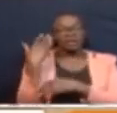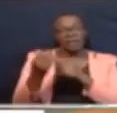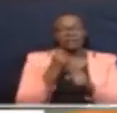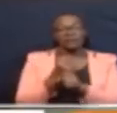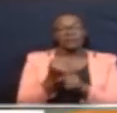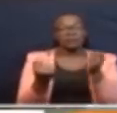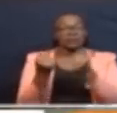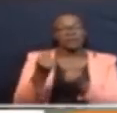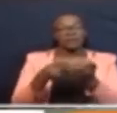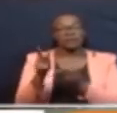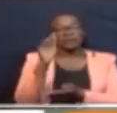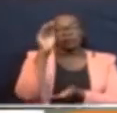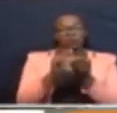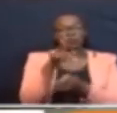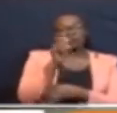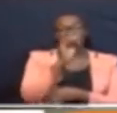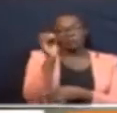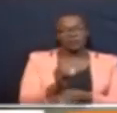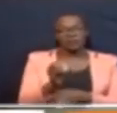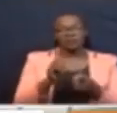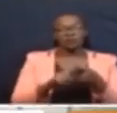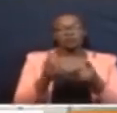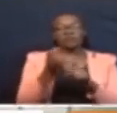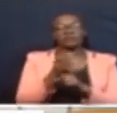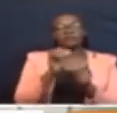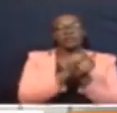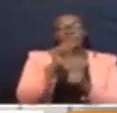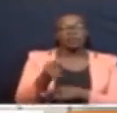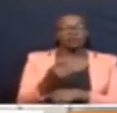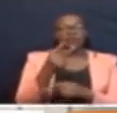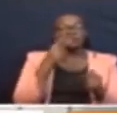vehicle sales dropped by 20% locally to reach